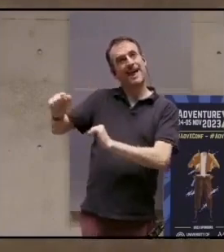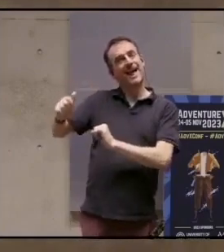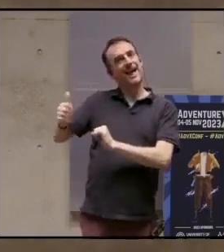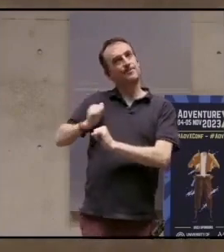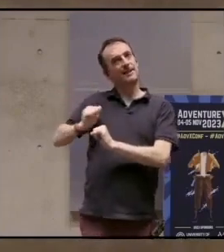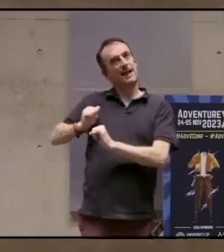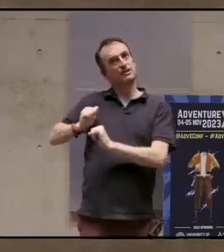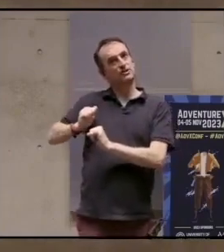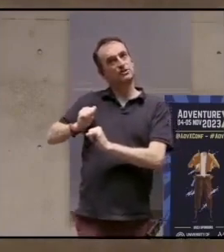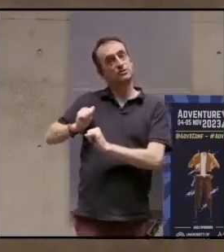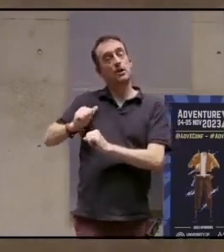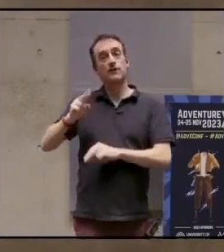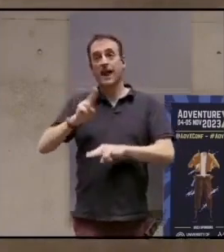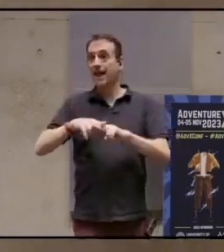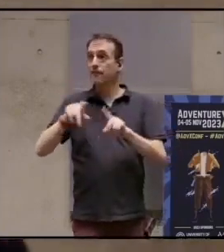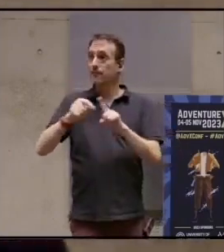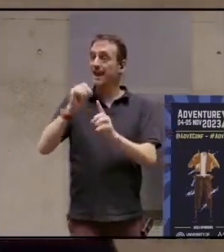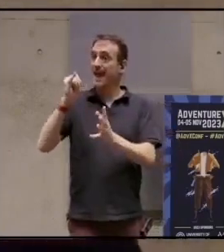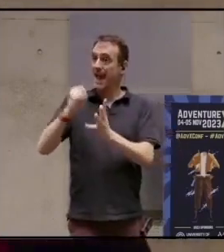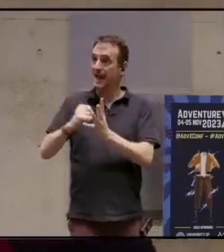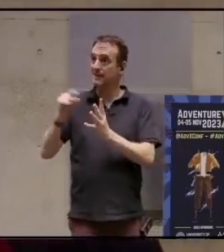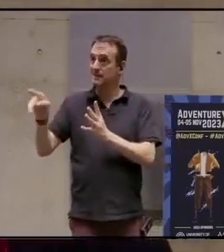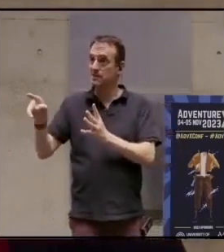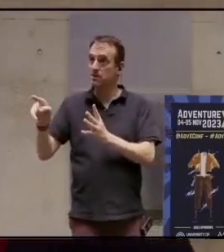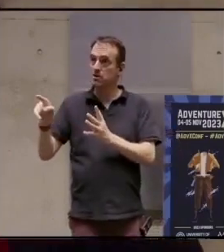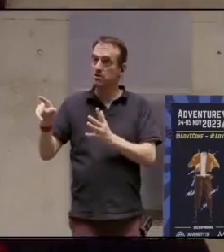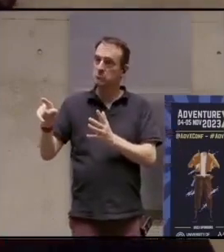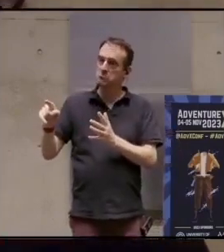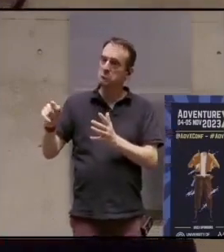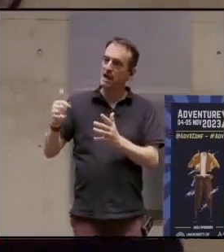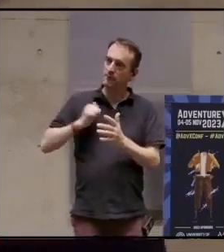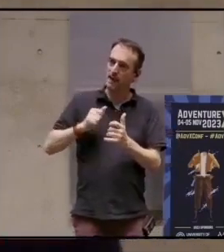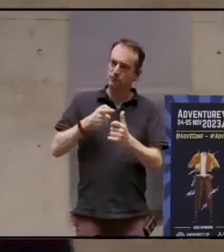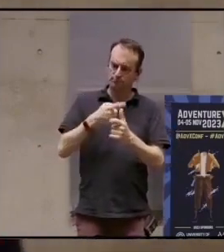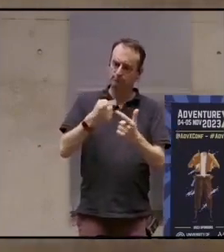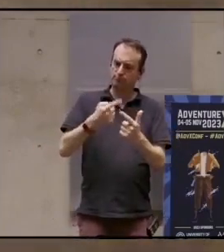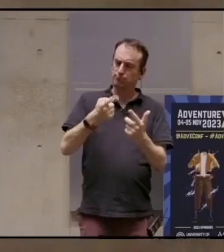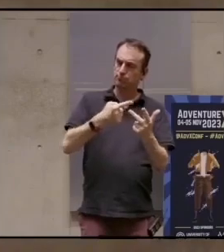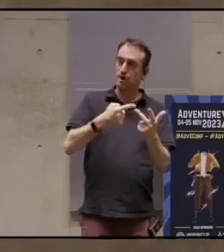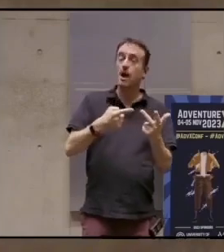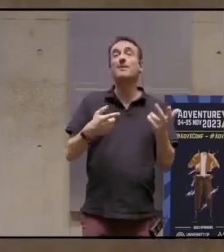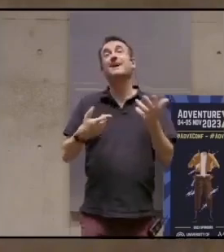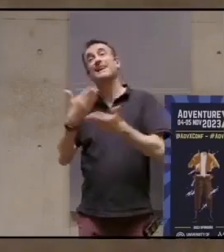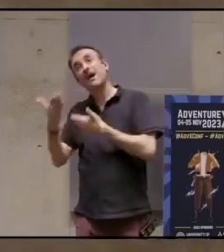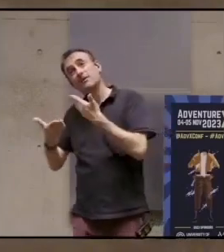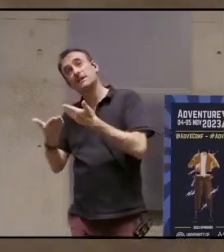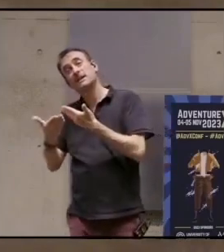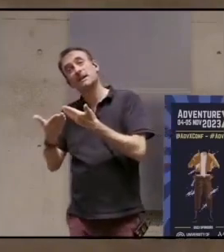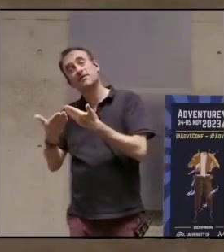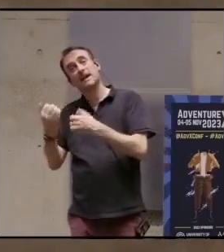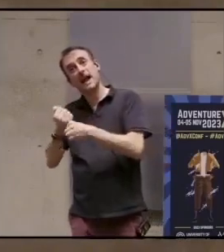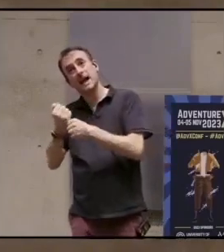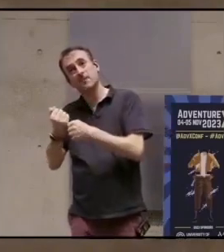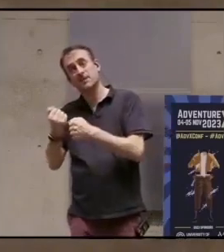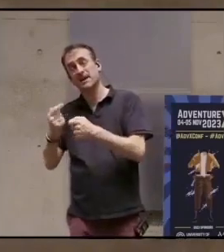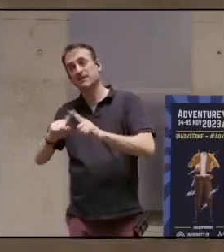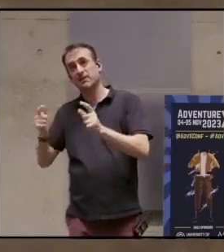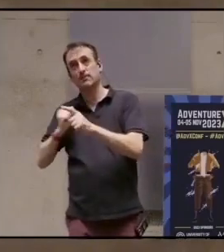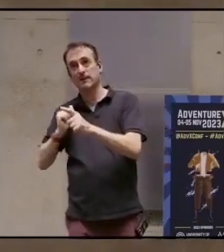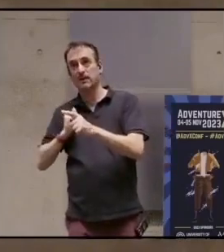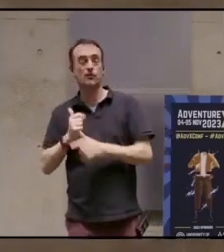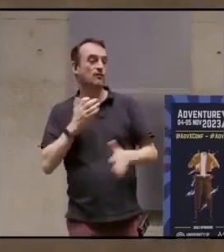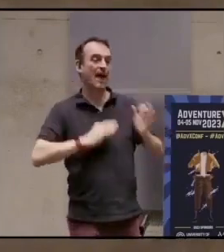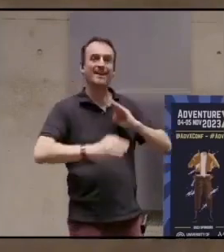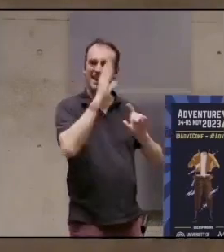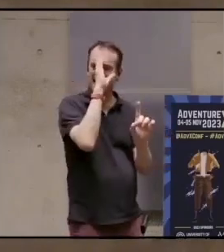know, FPS players are going to expect this, but narrative players, you know, players of a narrative indie game are going to expect something else. And letting them know that,